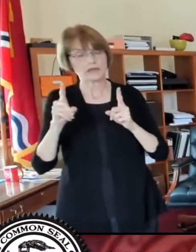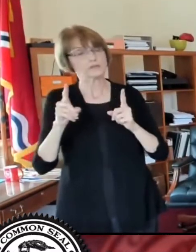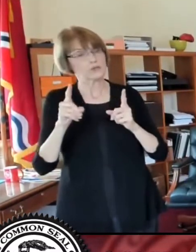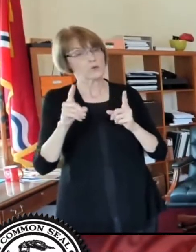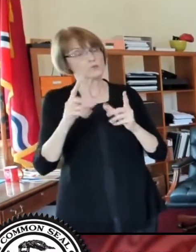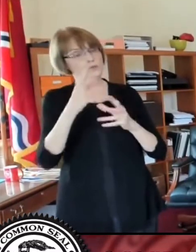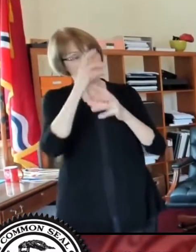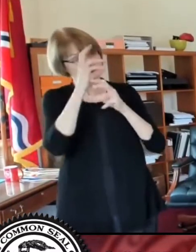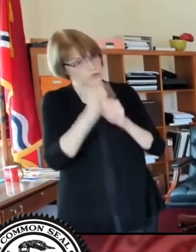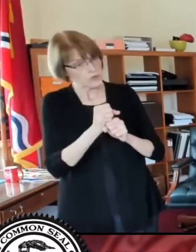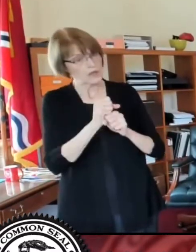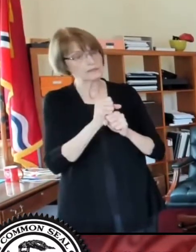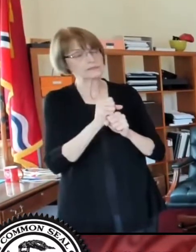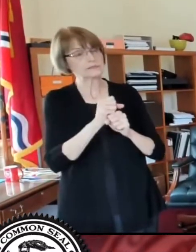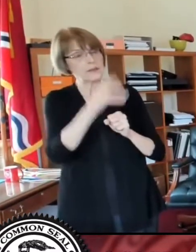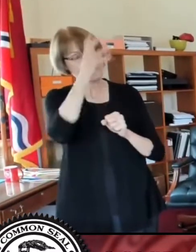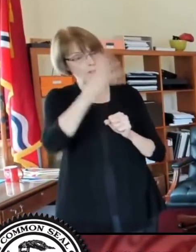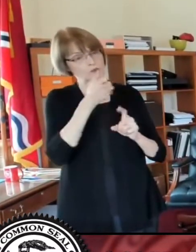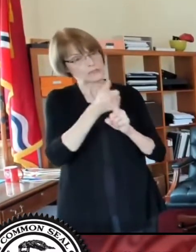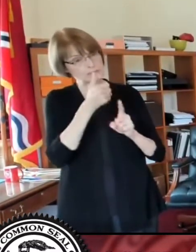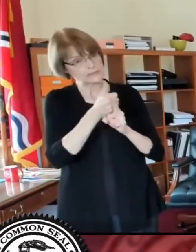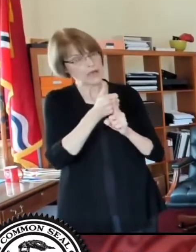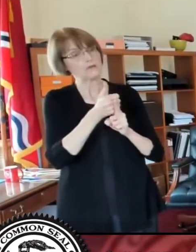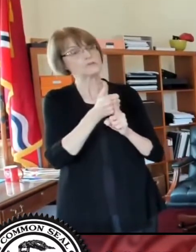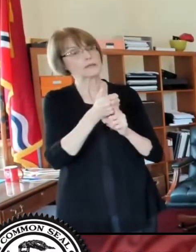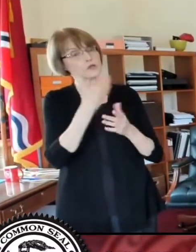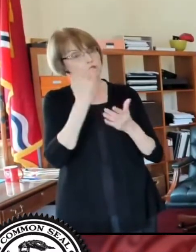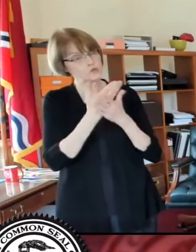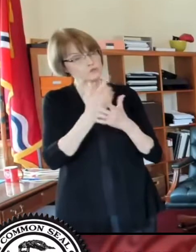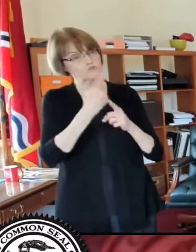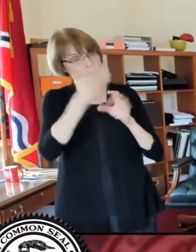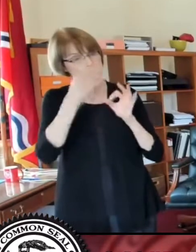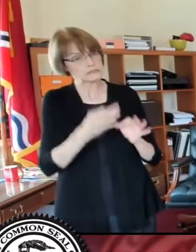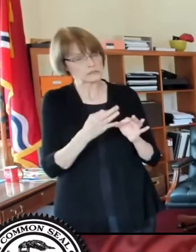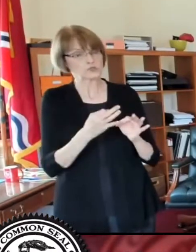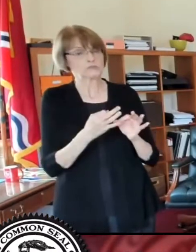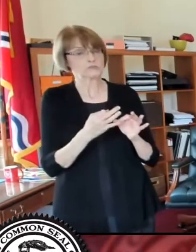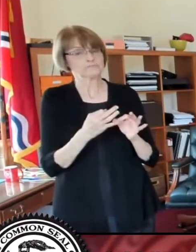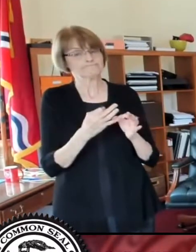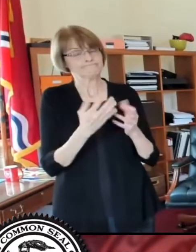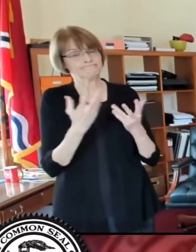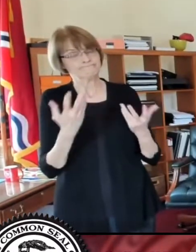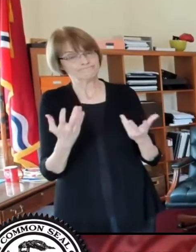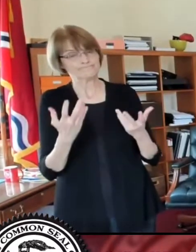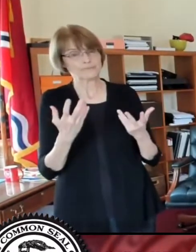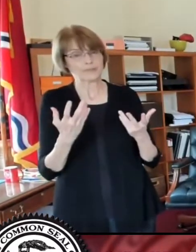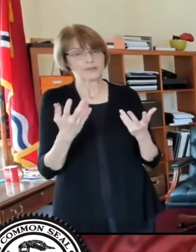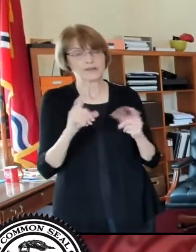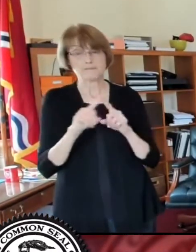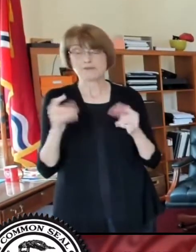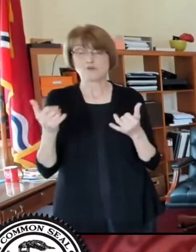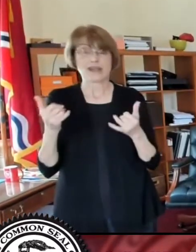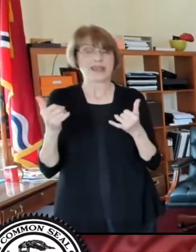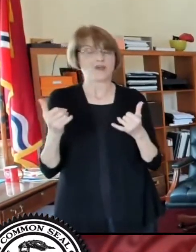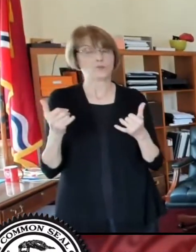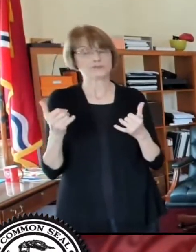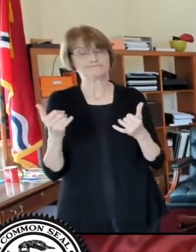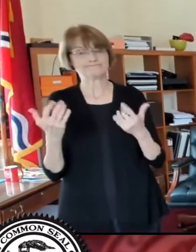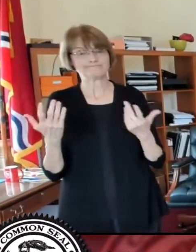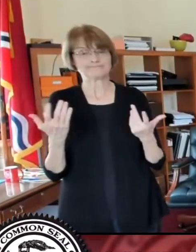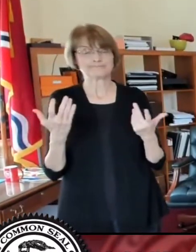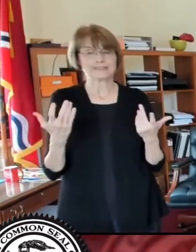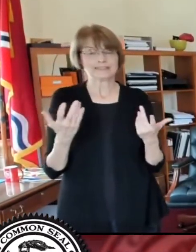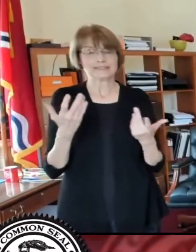own good judgment in some ways. But we really just think that it's right now it's